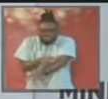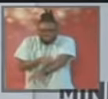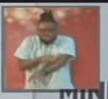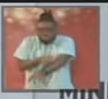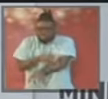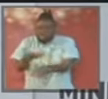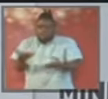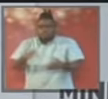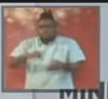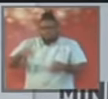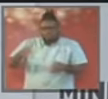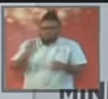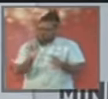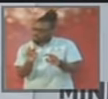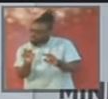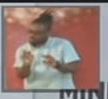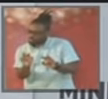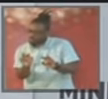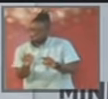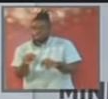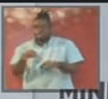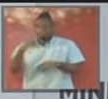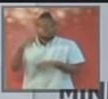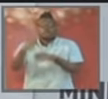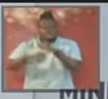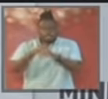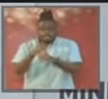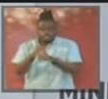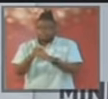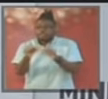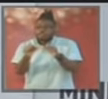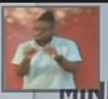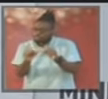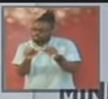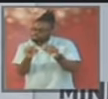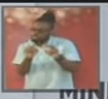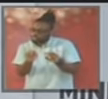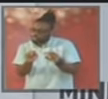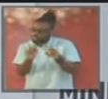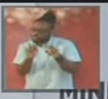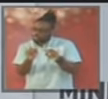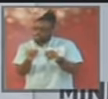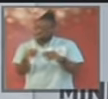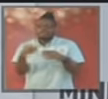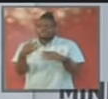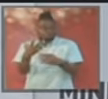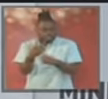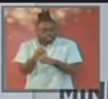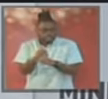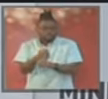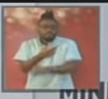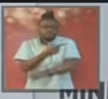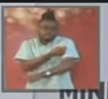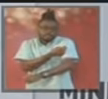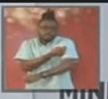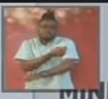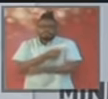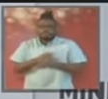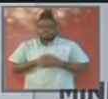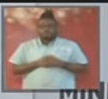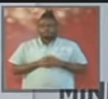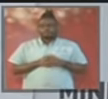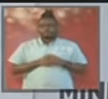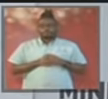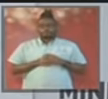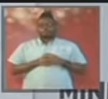for a year because the vaccines are new and they're being studied during that period. So it is a time, the emergency use listing